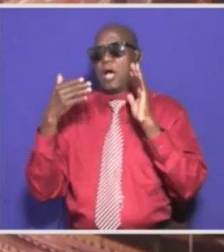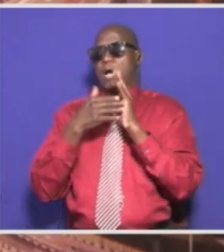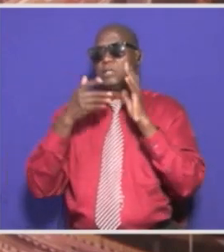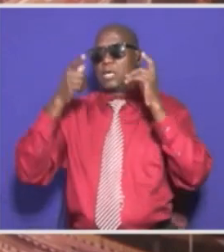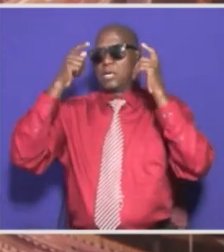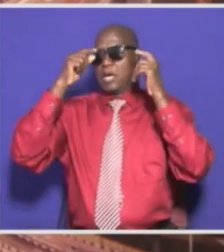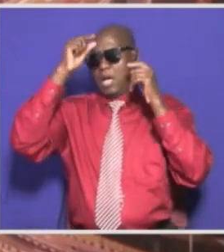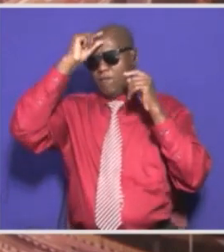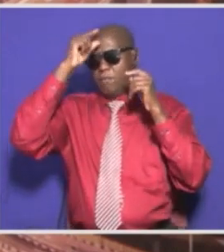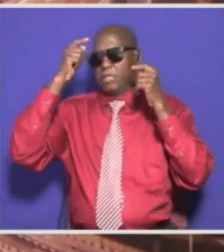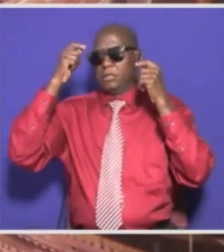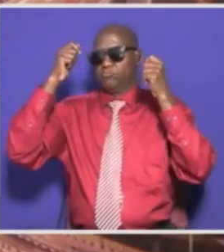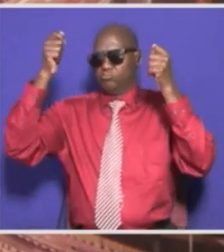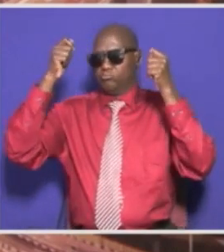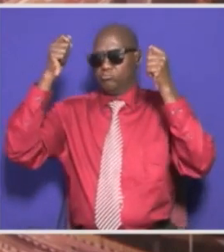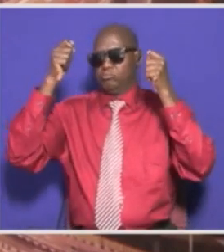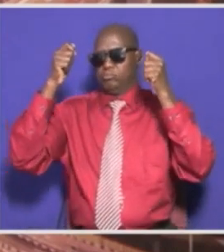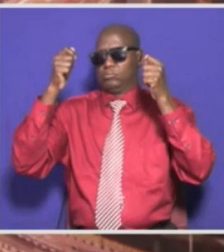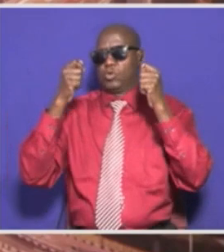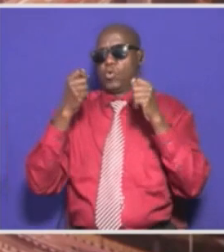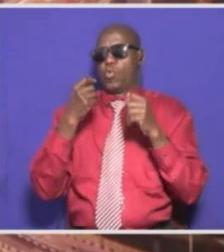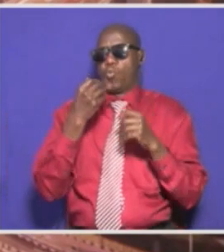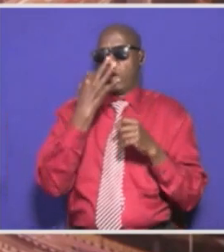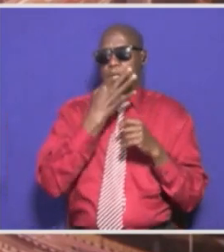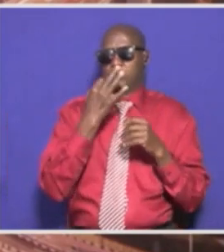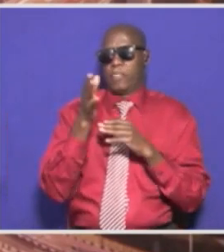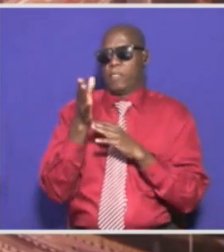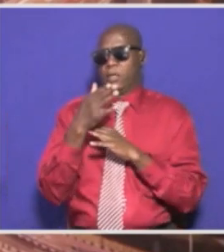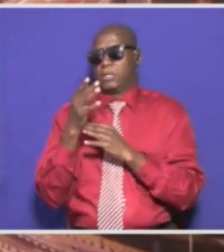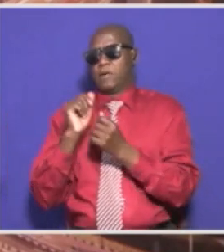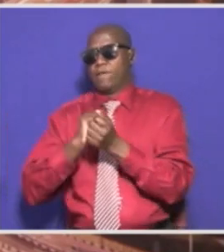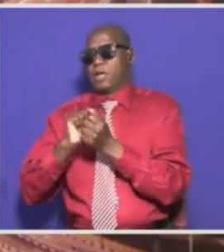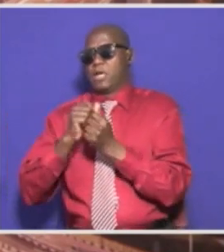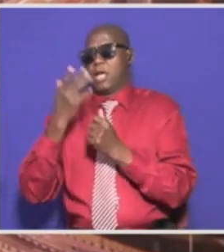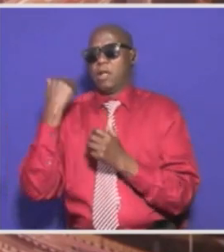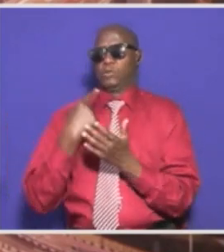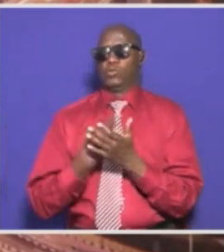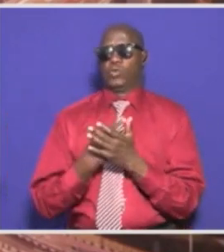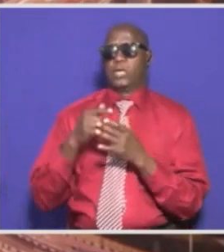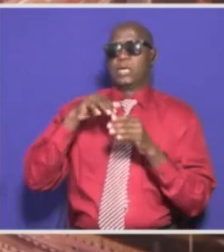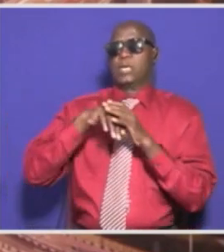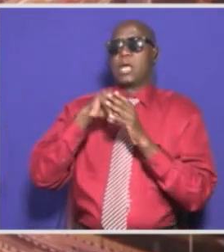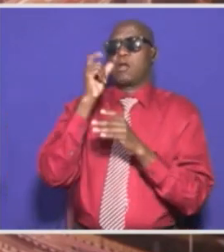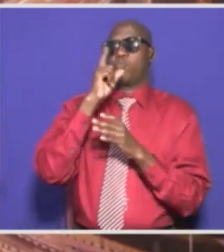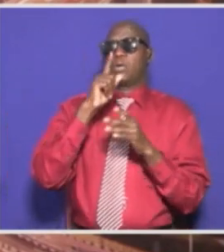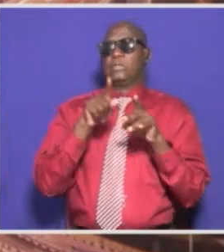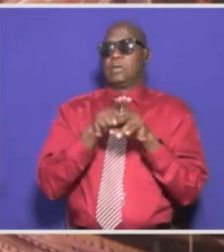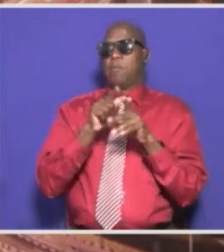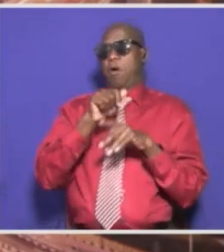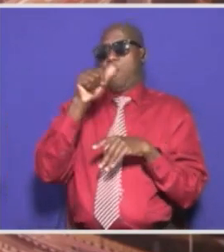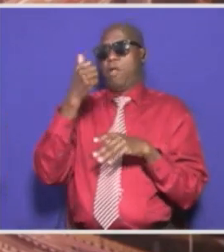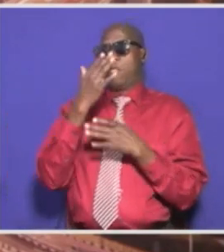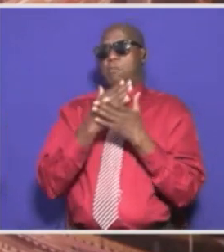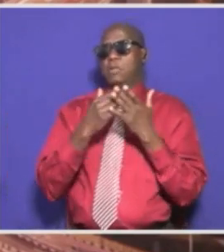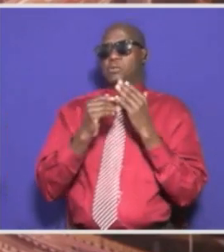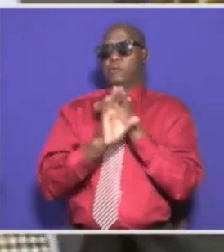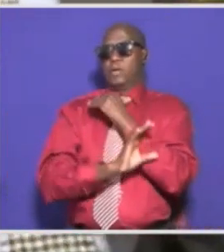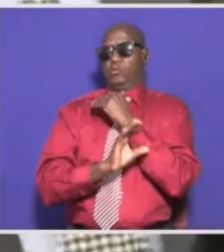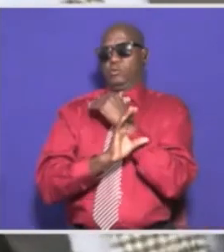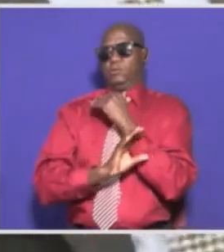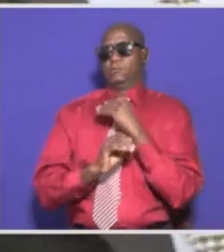were set to take place on Wednesday, Thursday and Friday last week in Nairobi and other parts of the country.